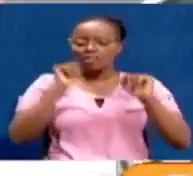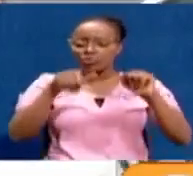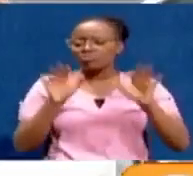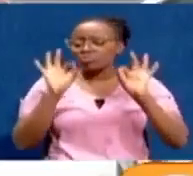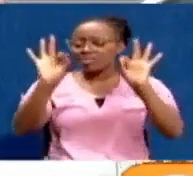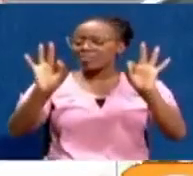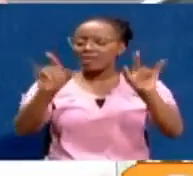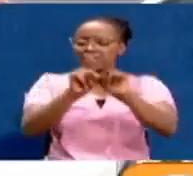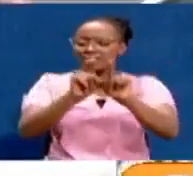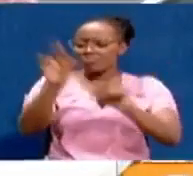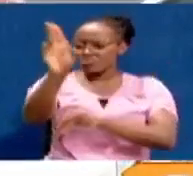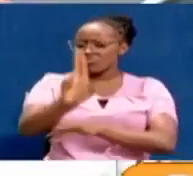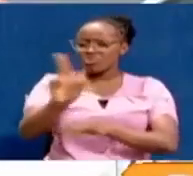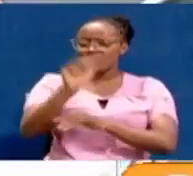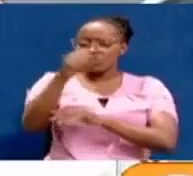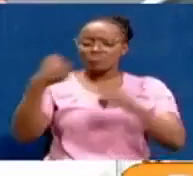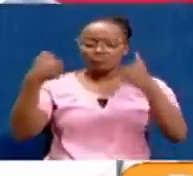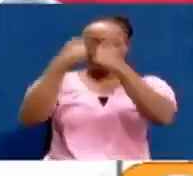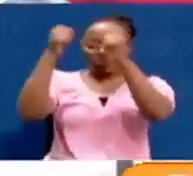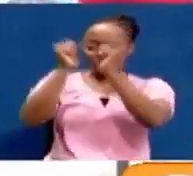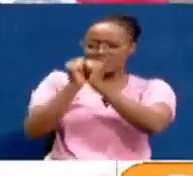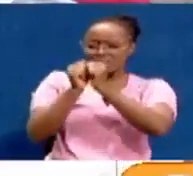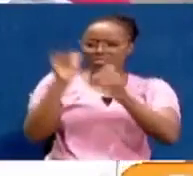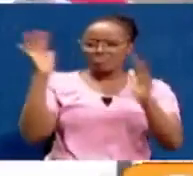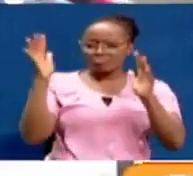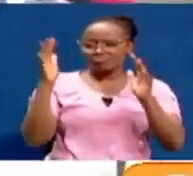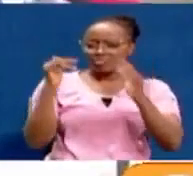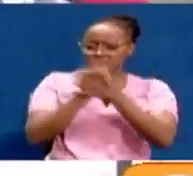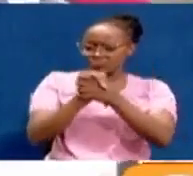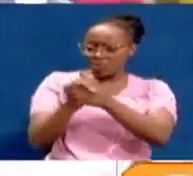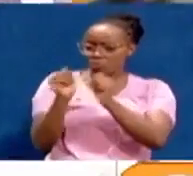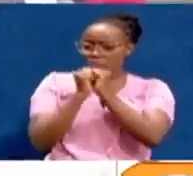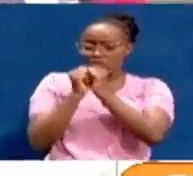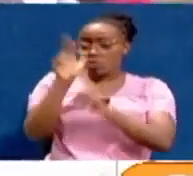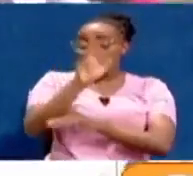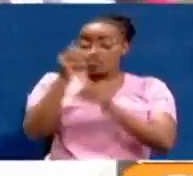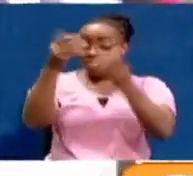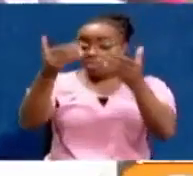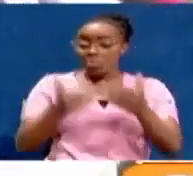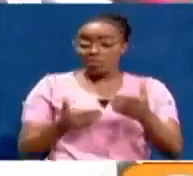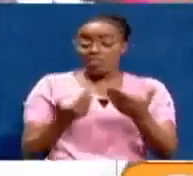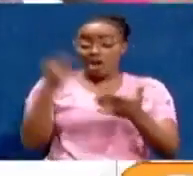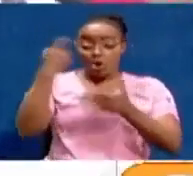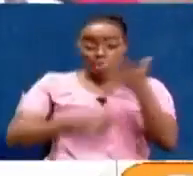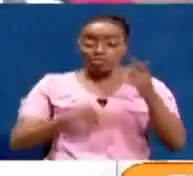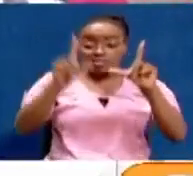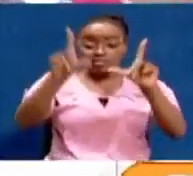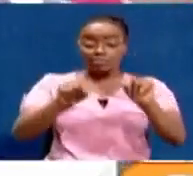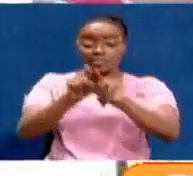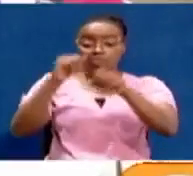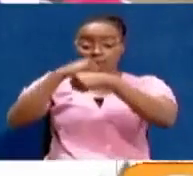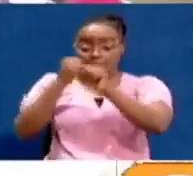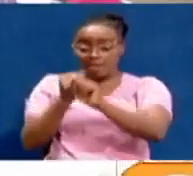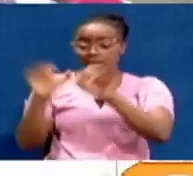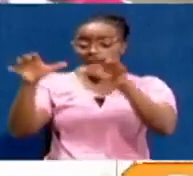uhunye uhunye tunaweza hata ngoteana na uhunye kezi kikam kwa industries hizi zikata. Bora tu price kwa fiti na pia zikuwe zinamekiwa